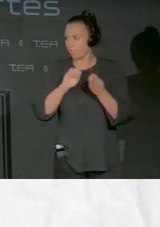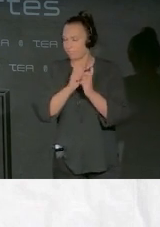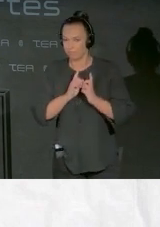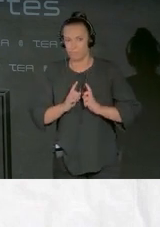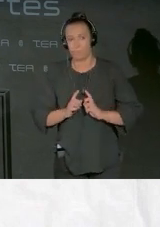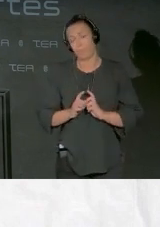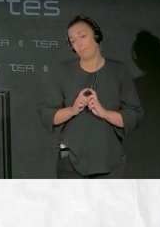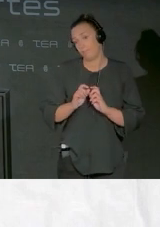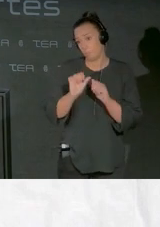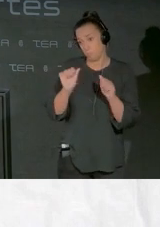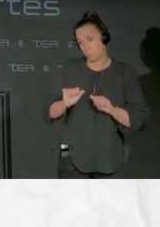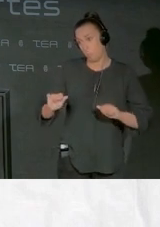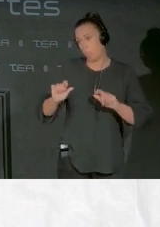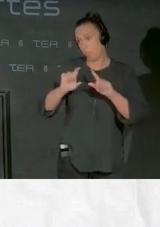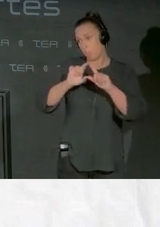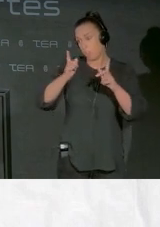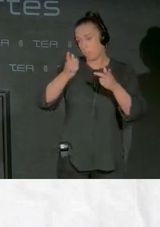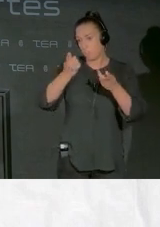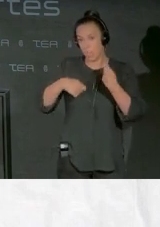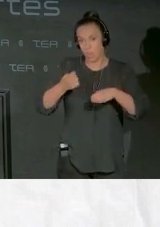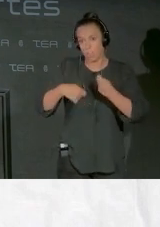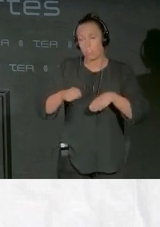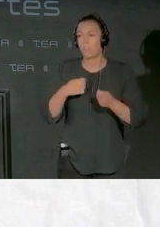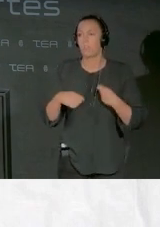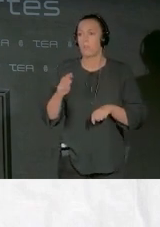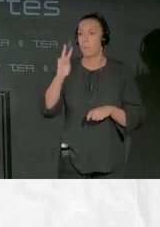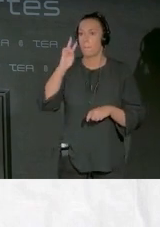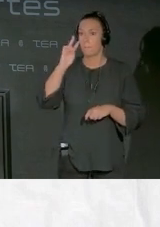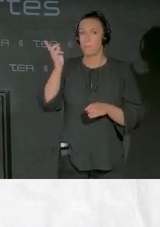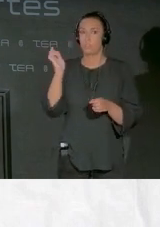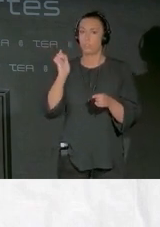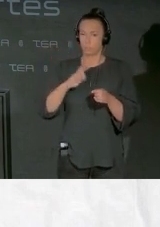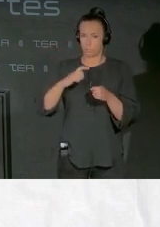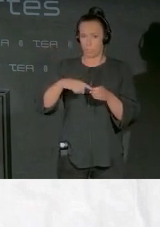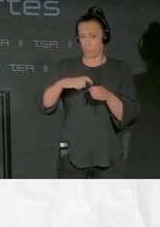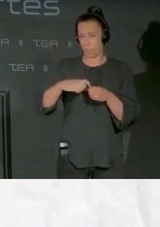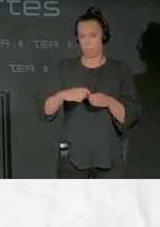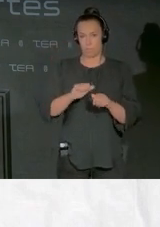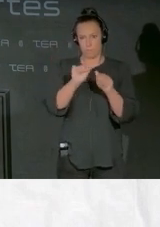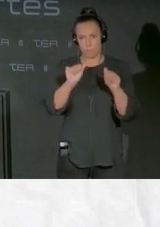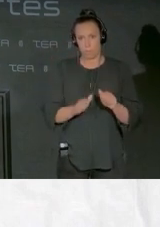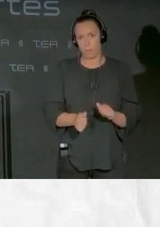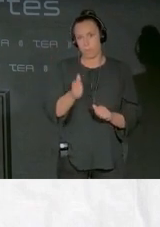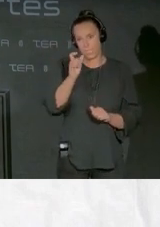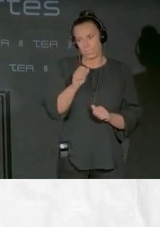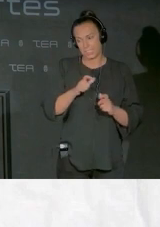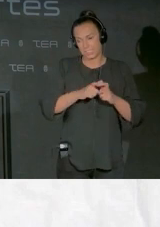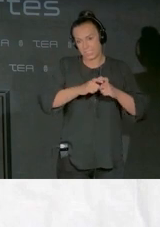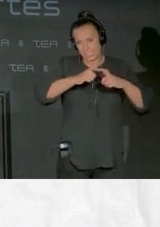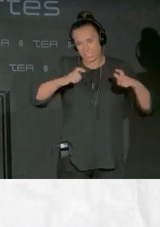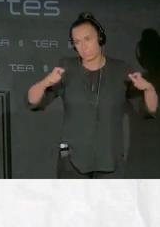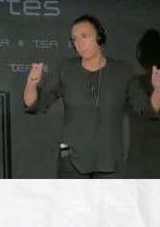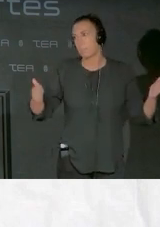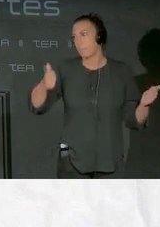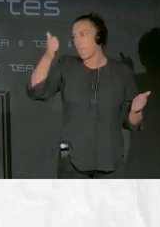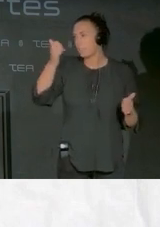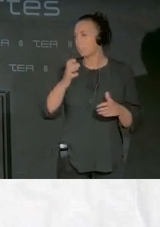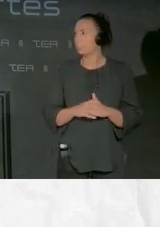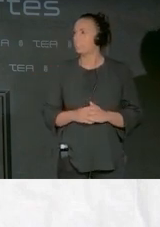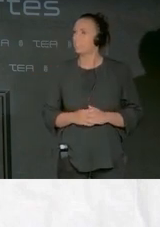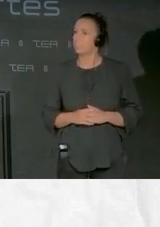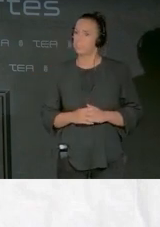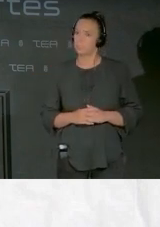subscription model is growing. We see streaming companies, VOD streaming companies now, also